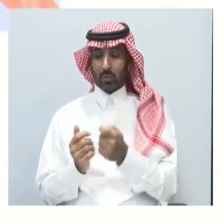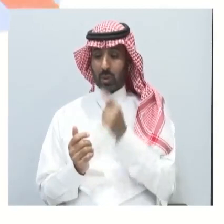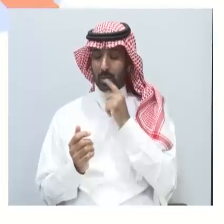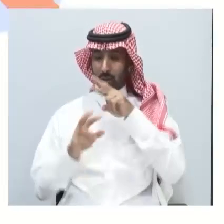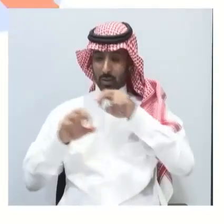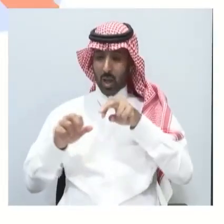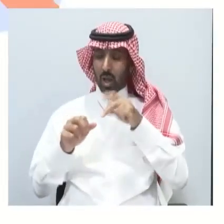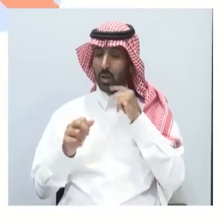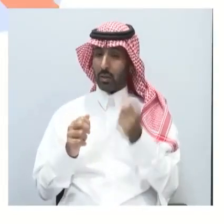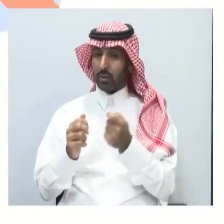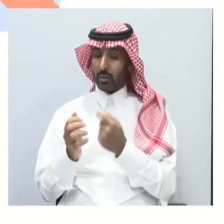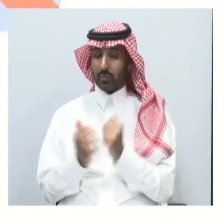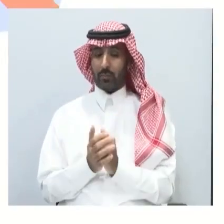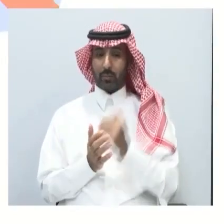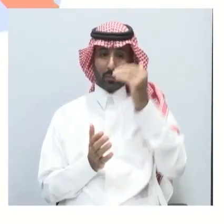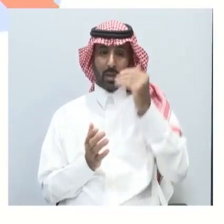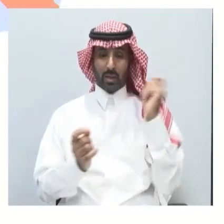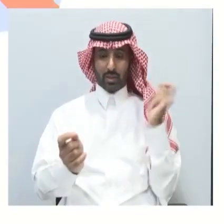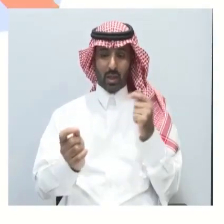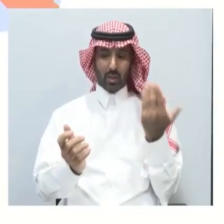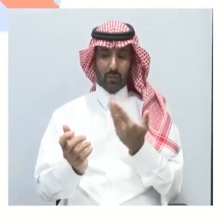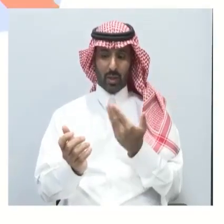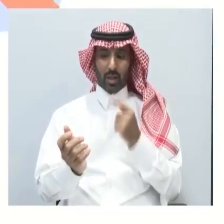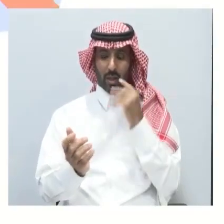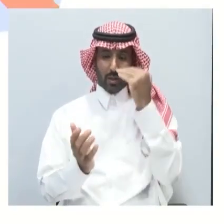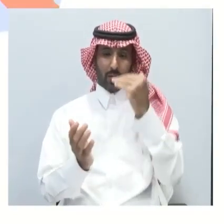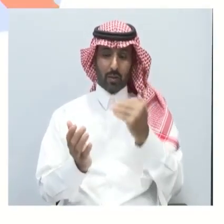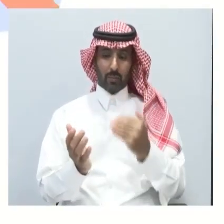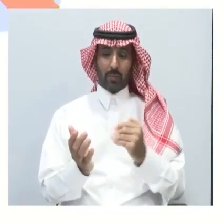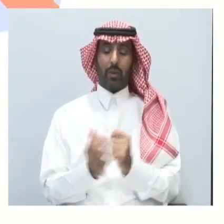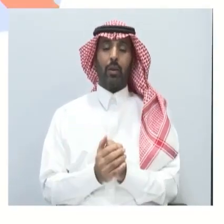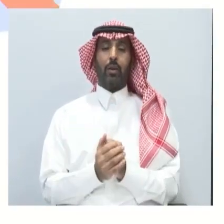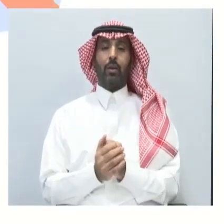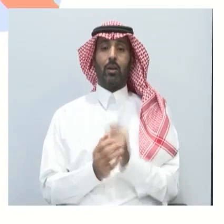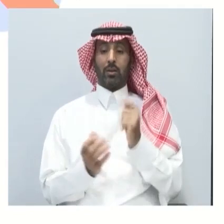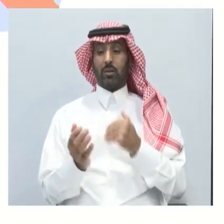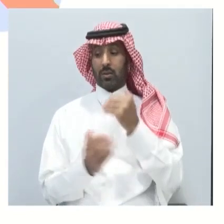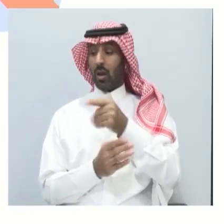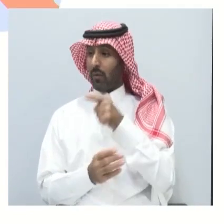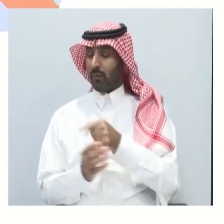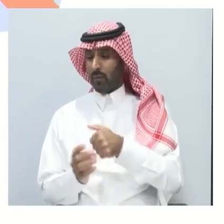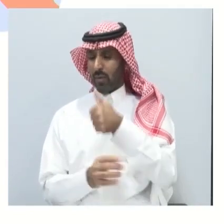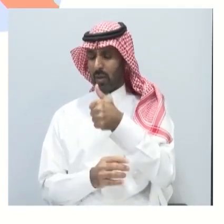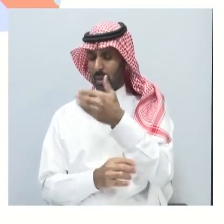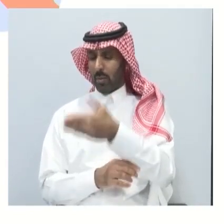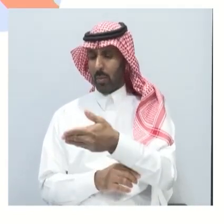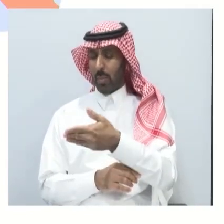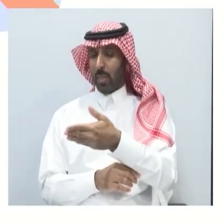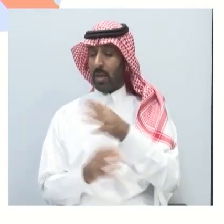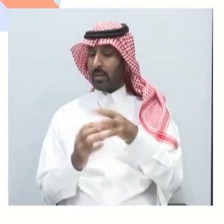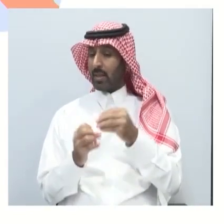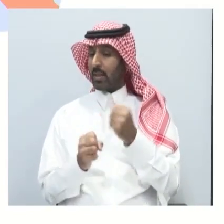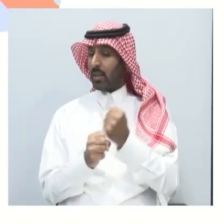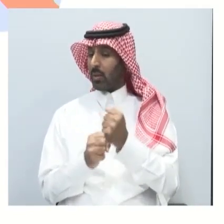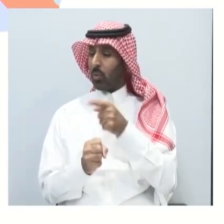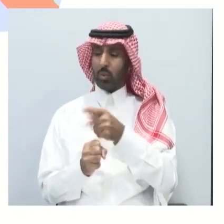start your essay. We have our objectives to list the figure's achievements. Analyze his work